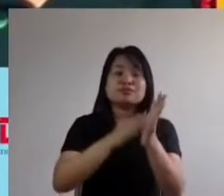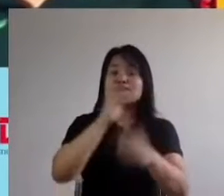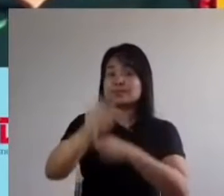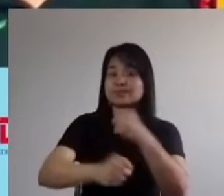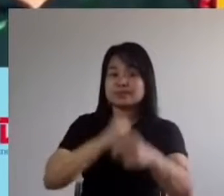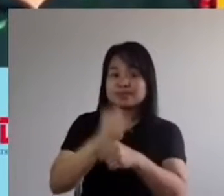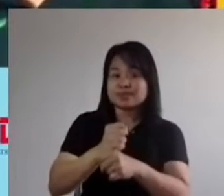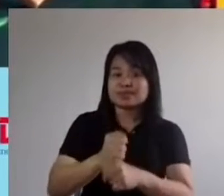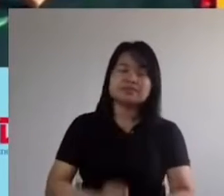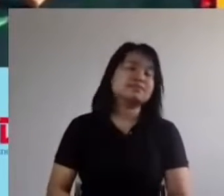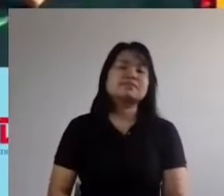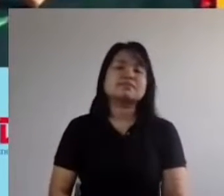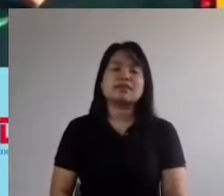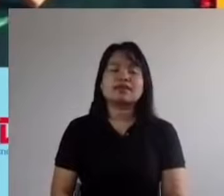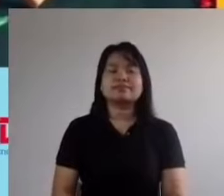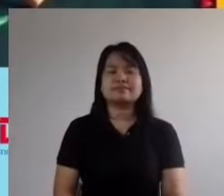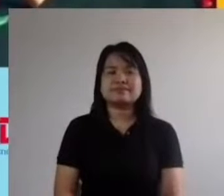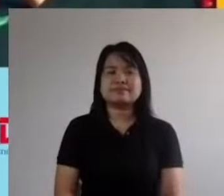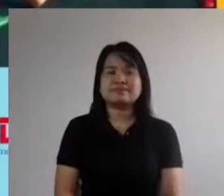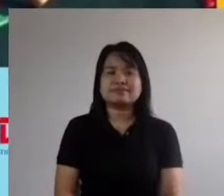our topic.